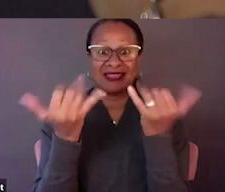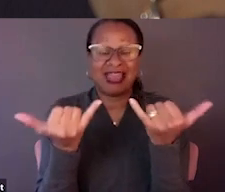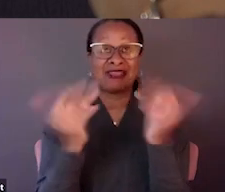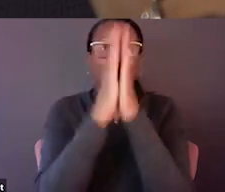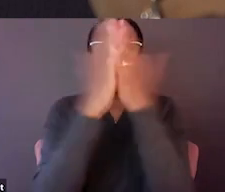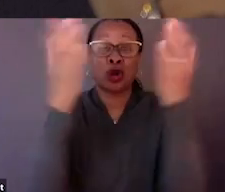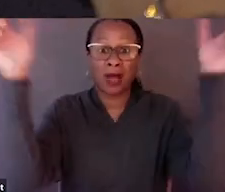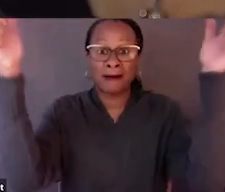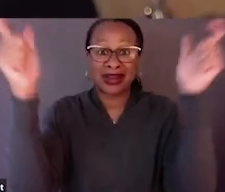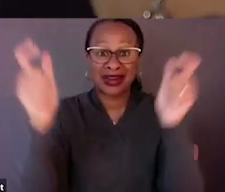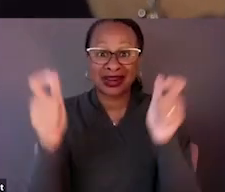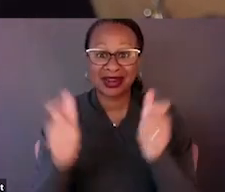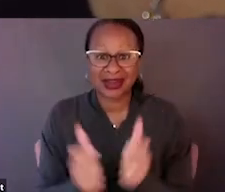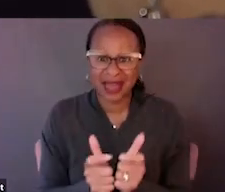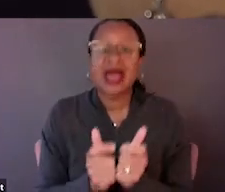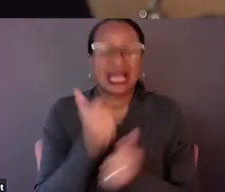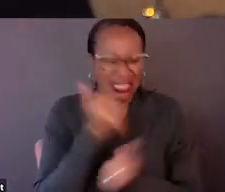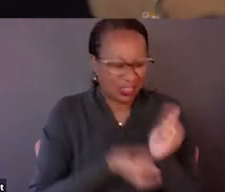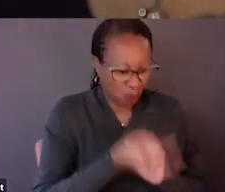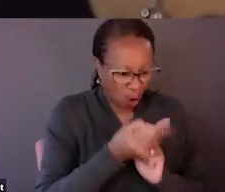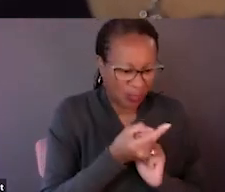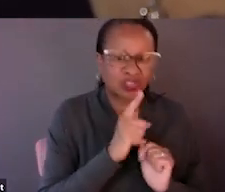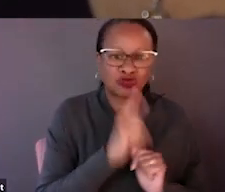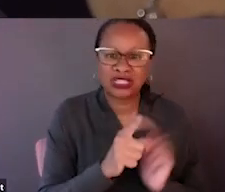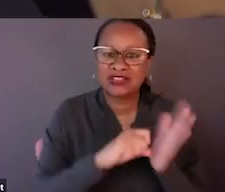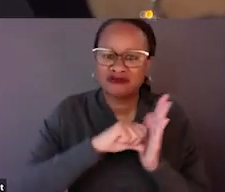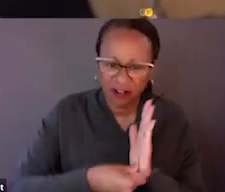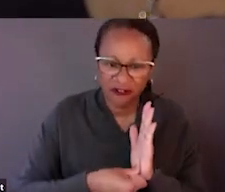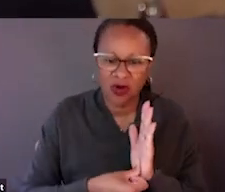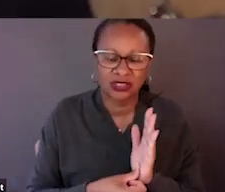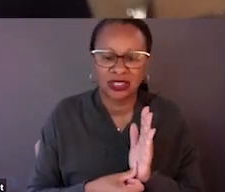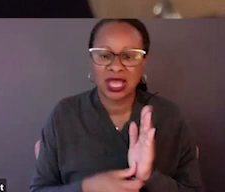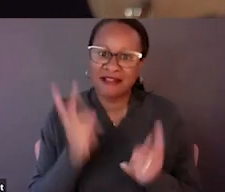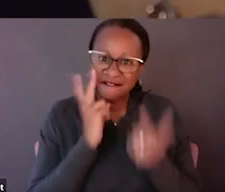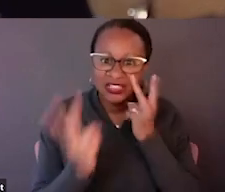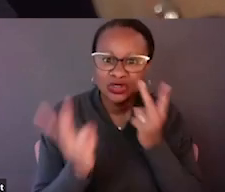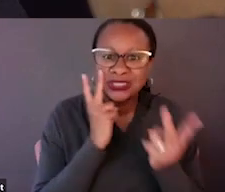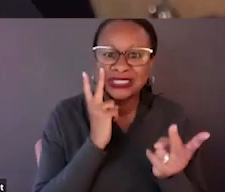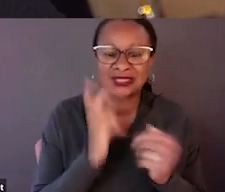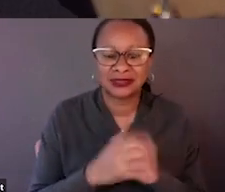each of these lies, each of these moments to really reinforce visually, because